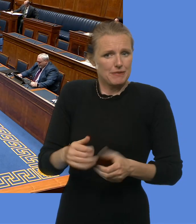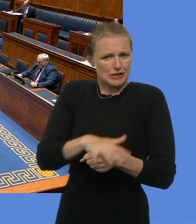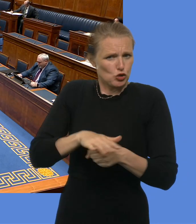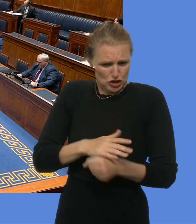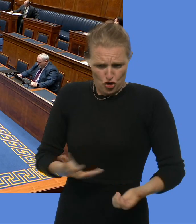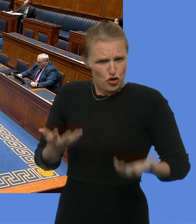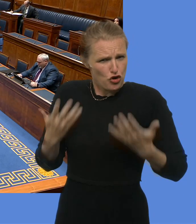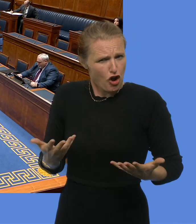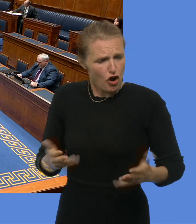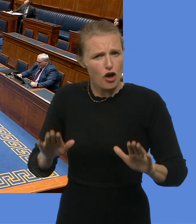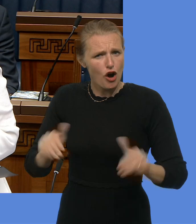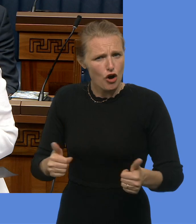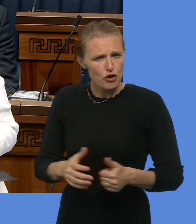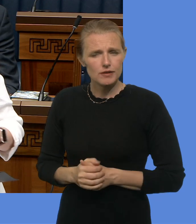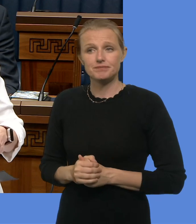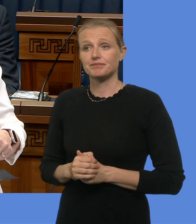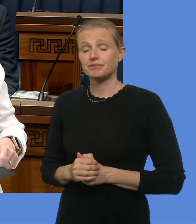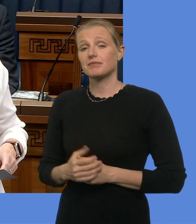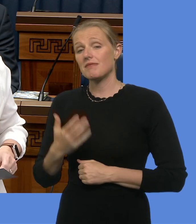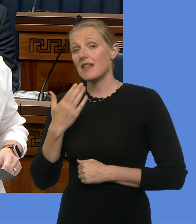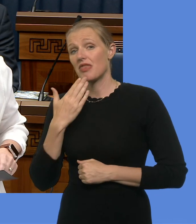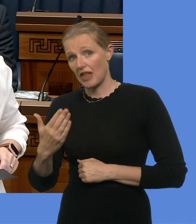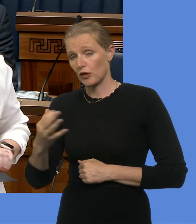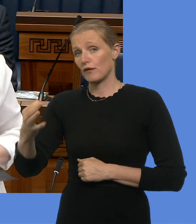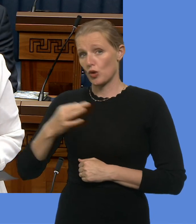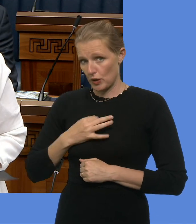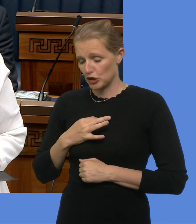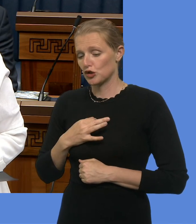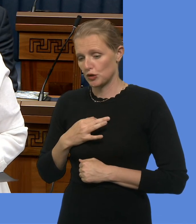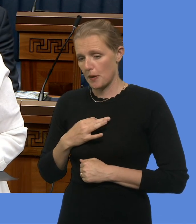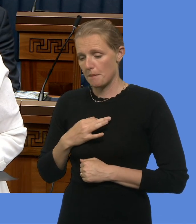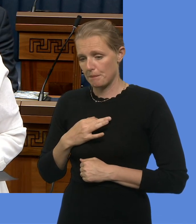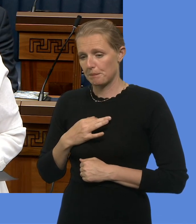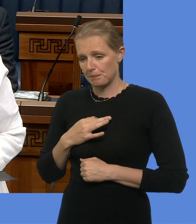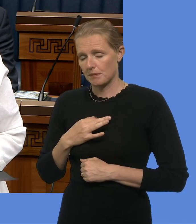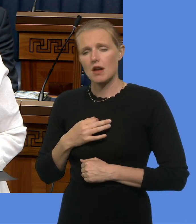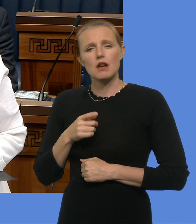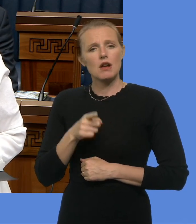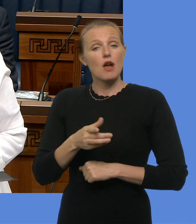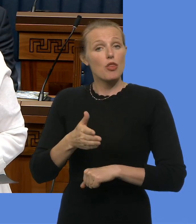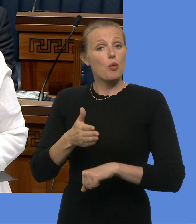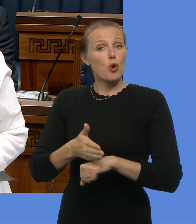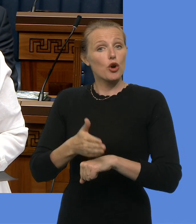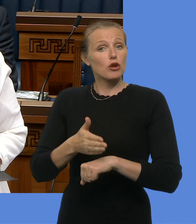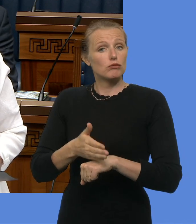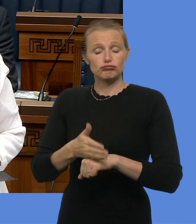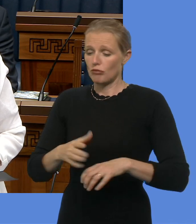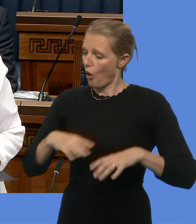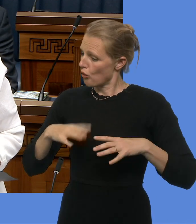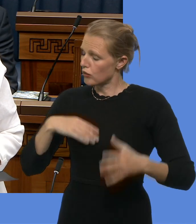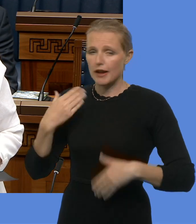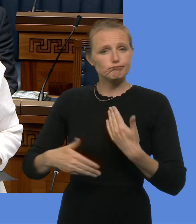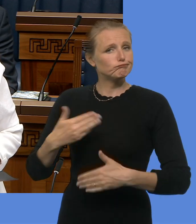Thank you, Mr Speaker, and I thank the member for the question. The work is already underway to establish the